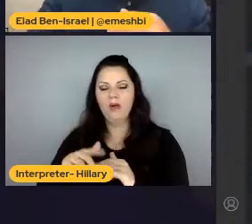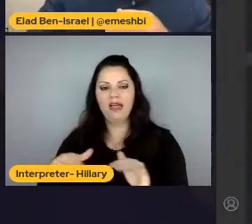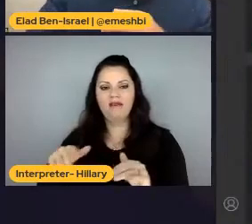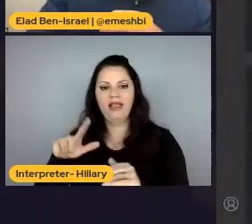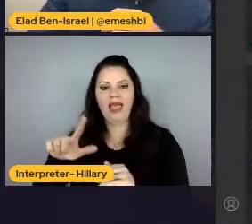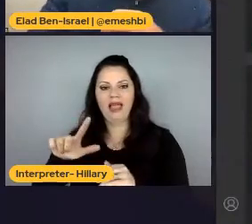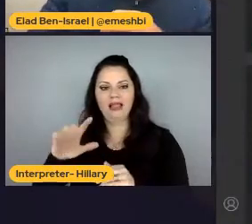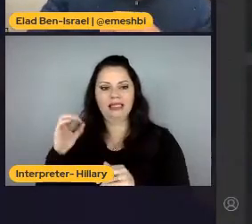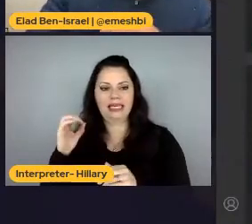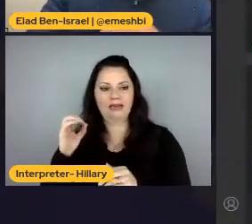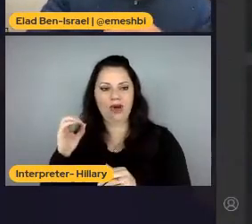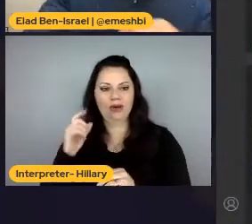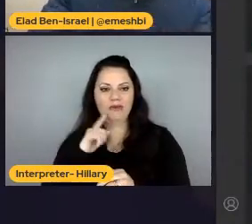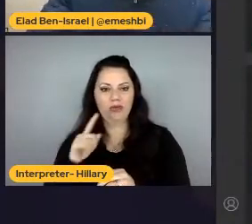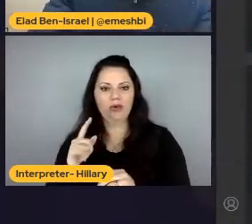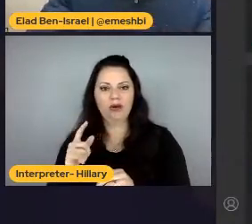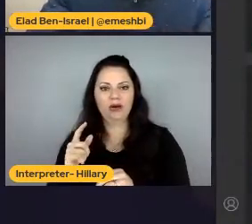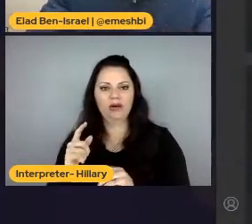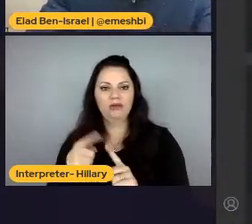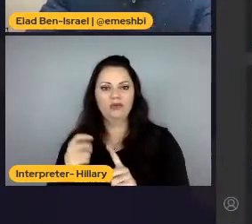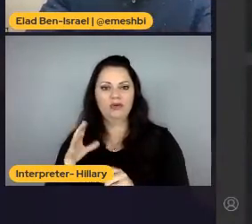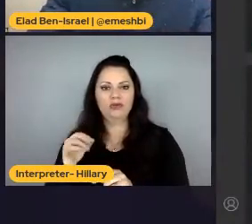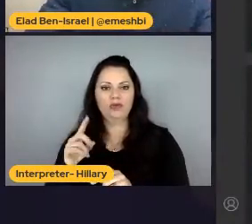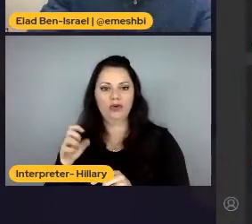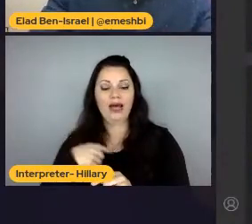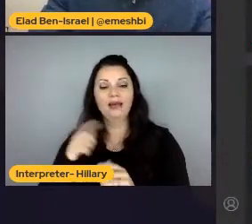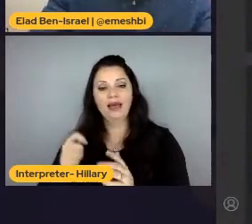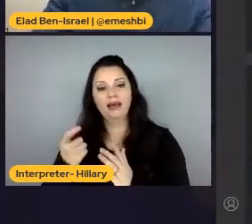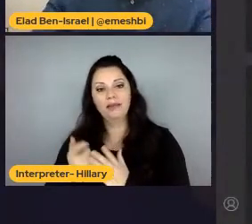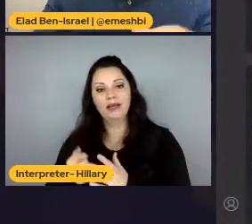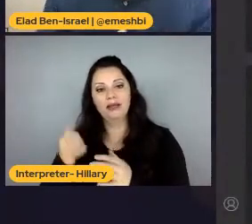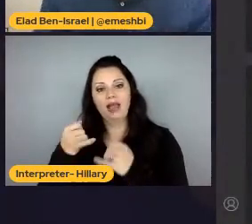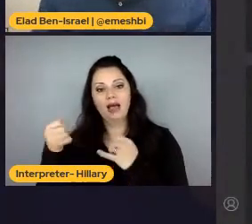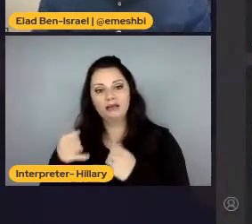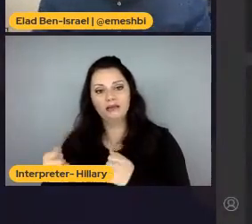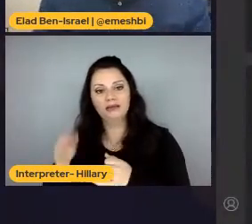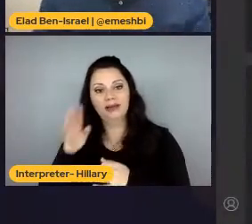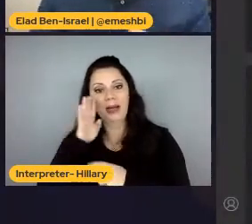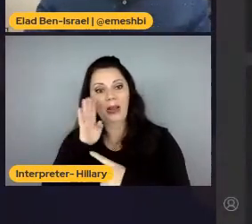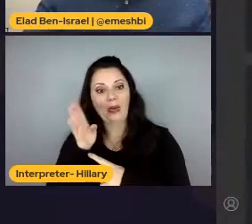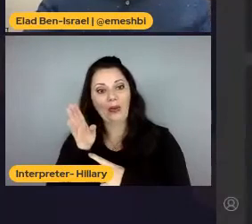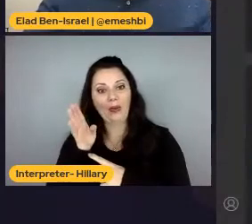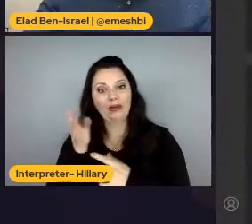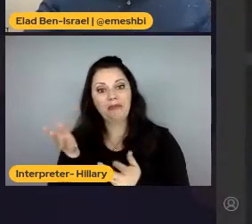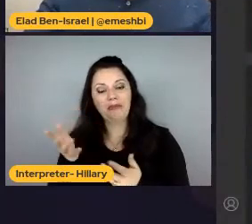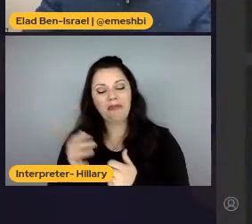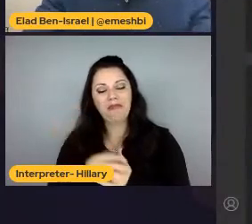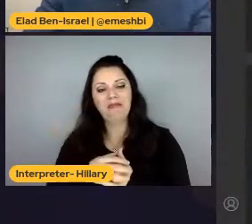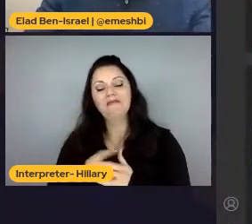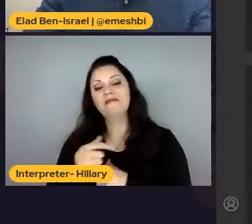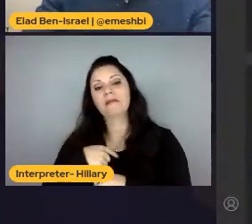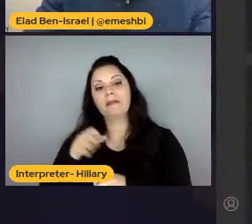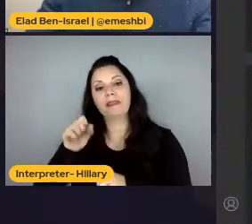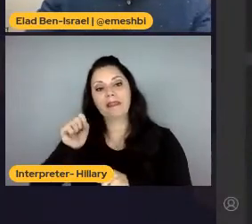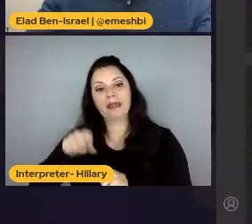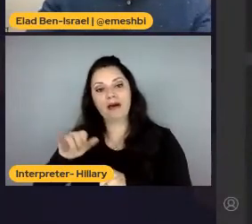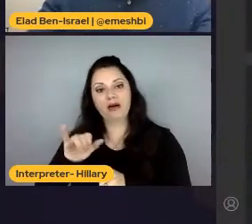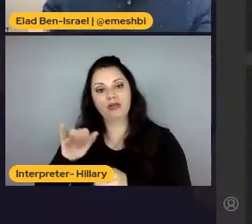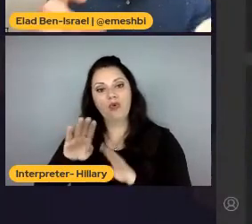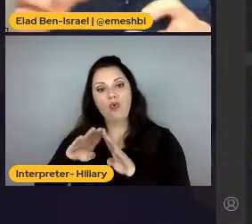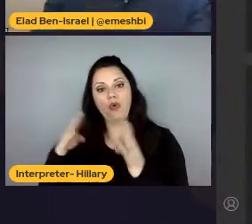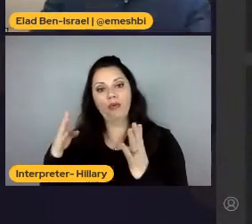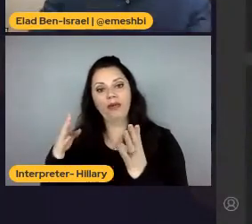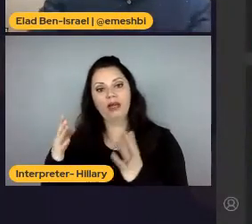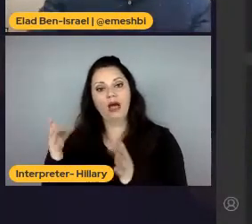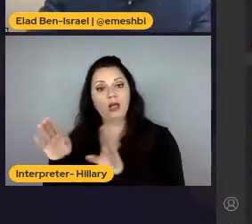code. And so I can like emit lines, hello. And I can also open and